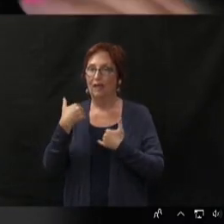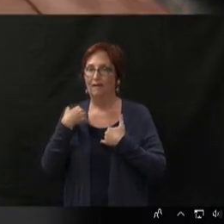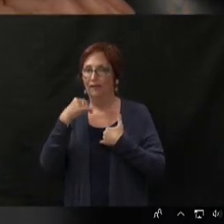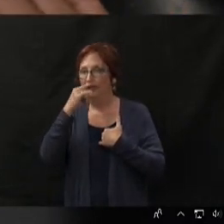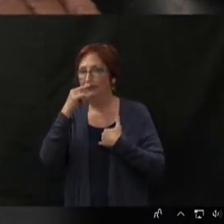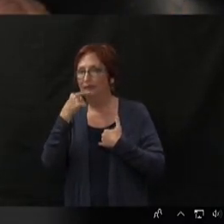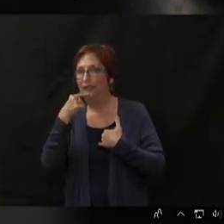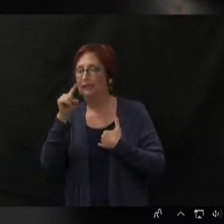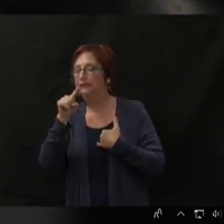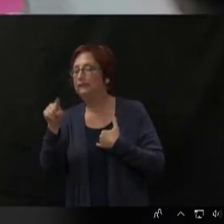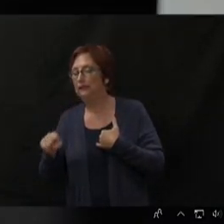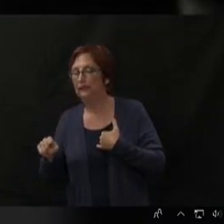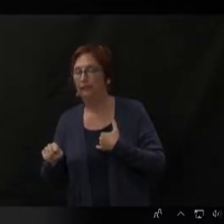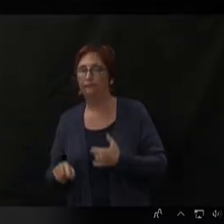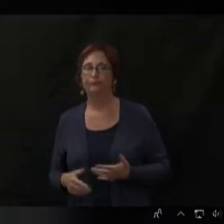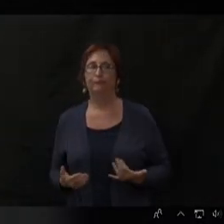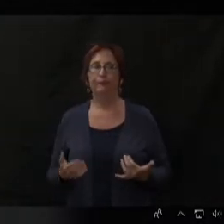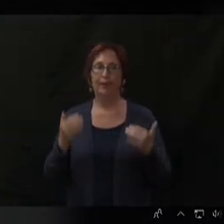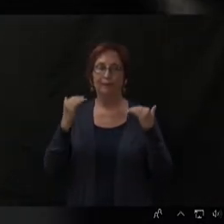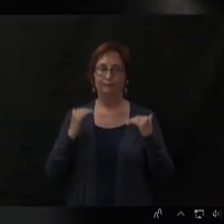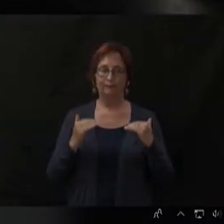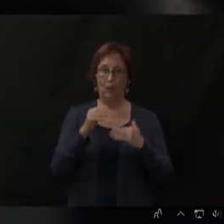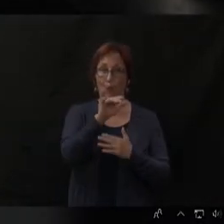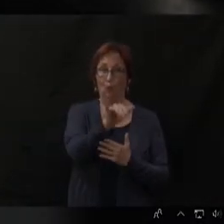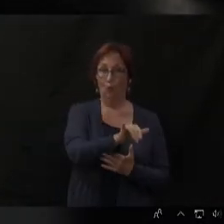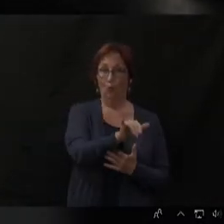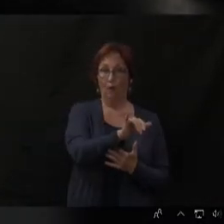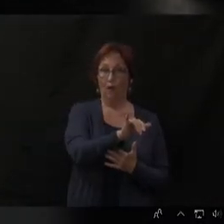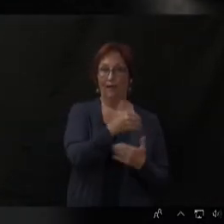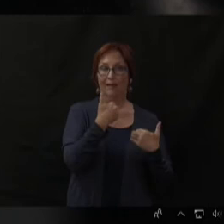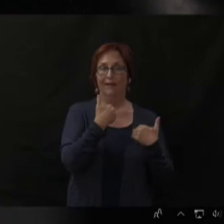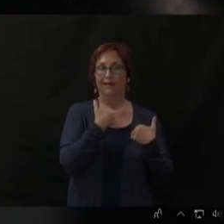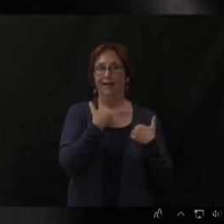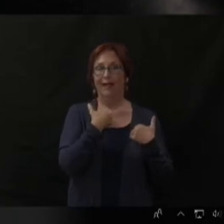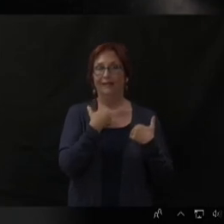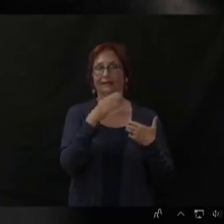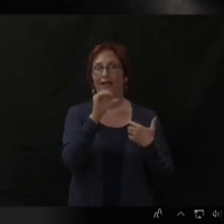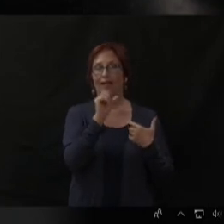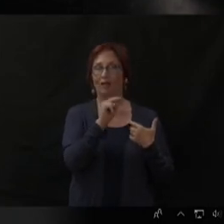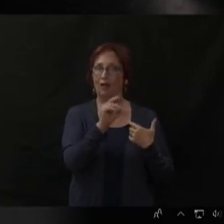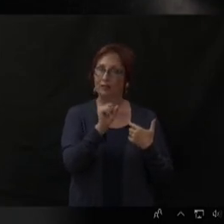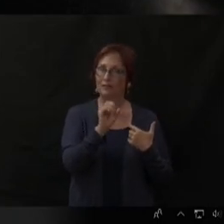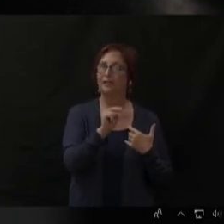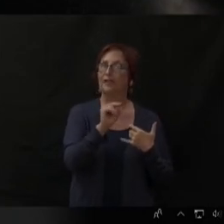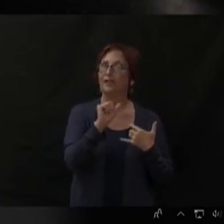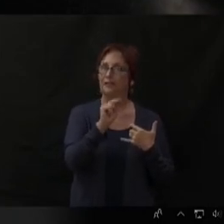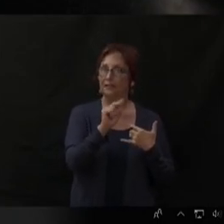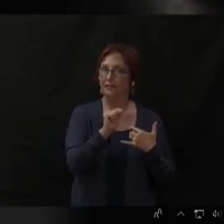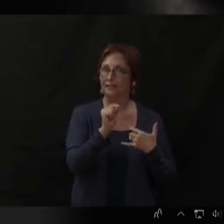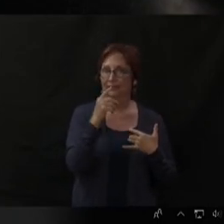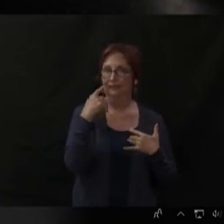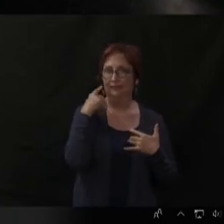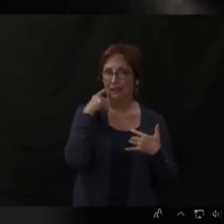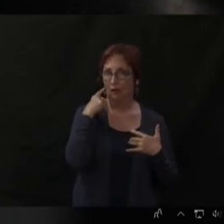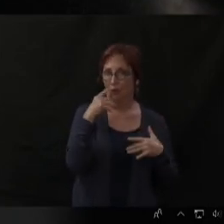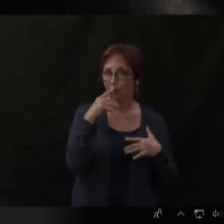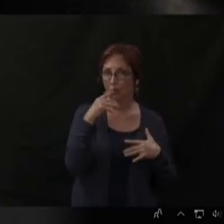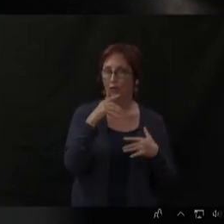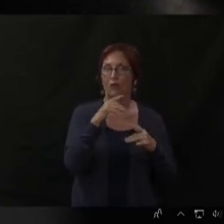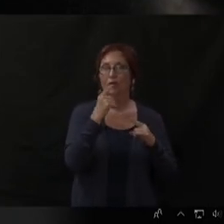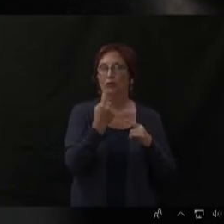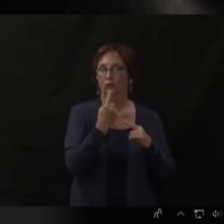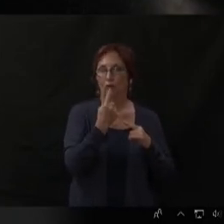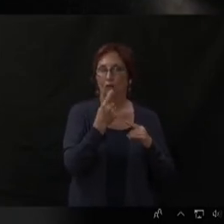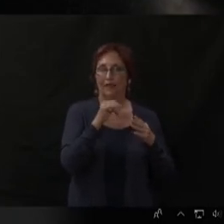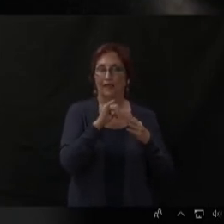Y. Y does not has its own consonant sound, and it's only a consonant sound when it's